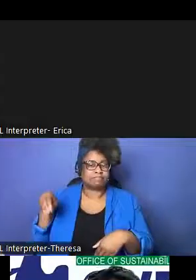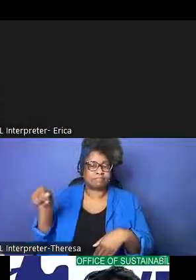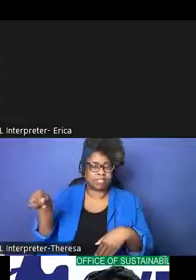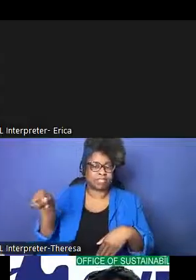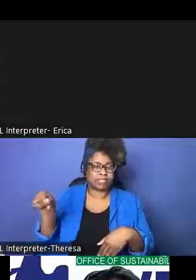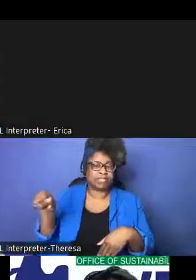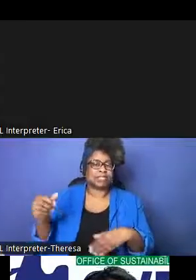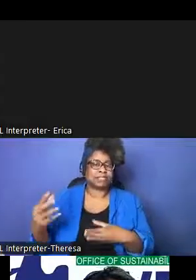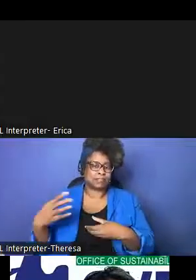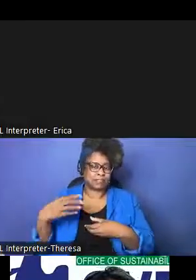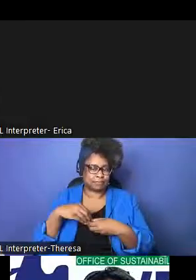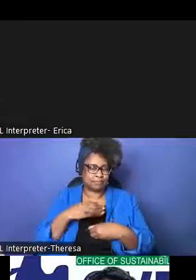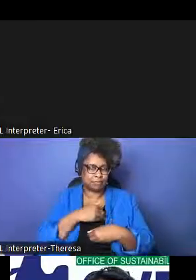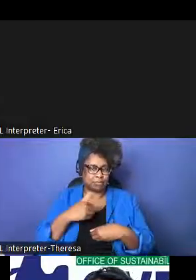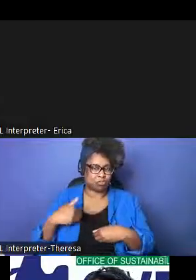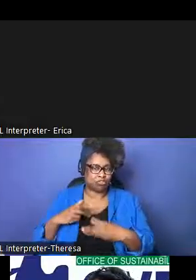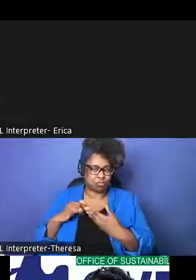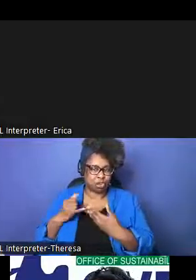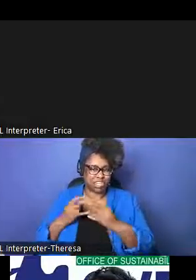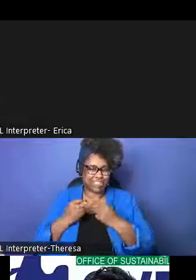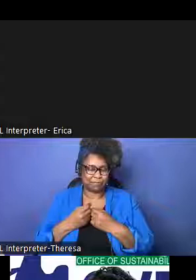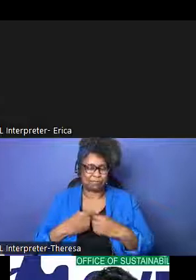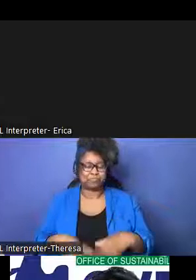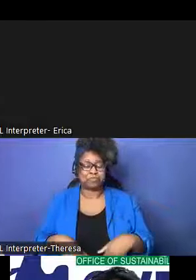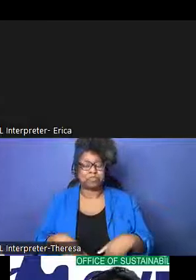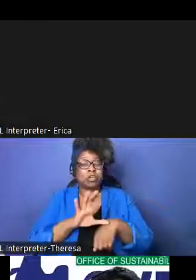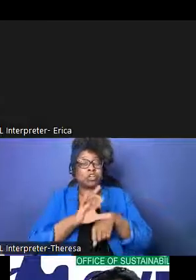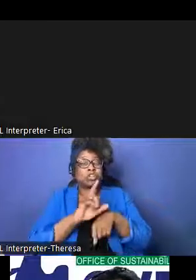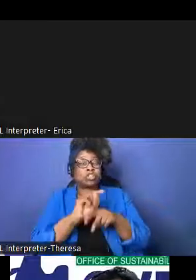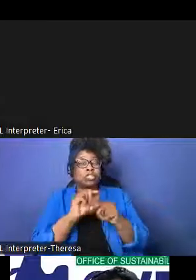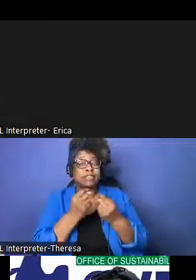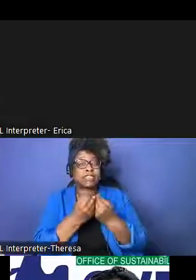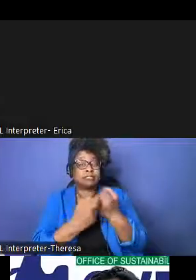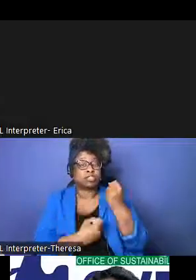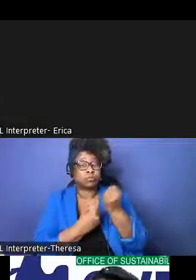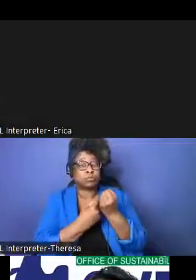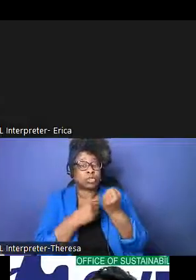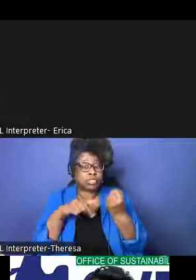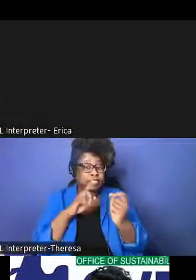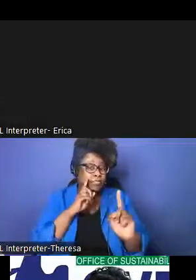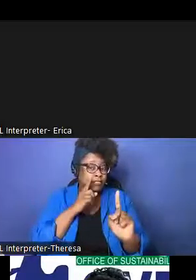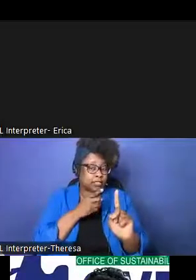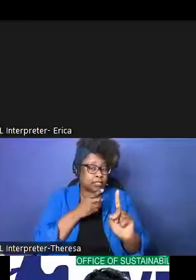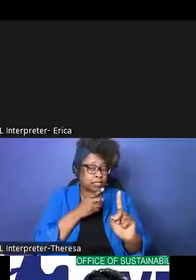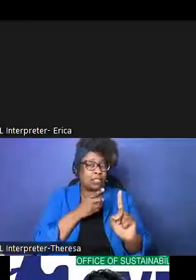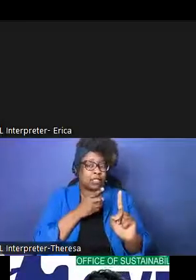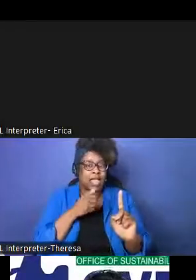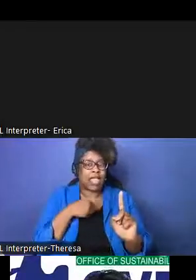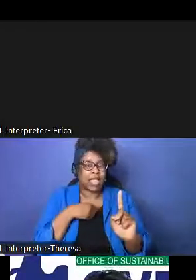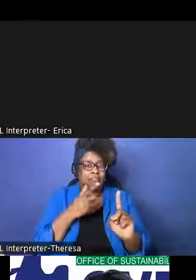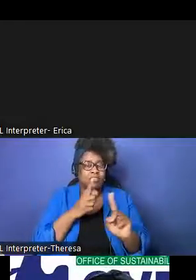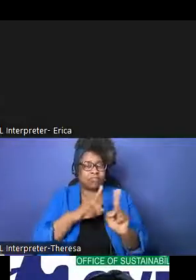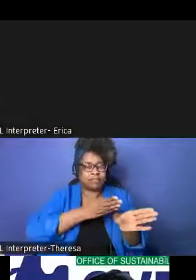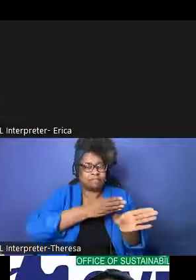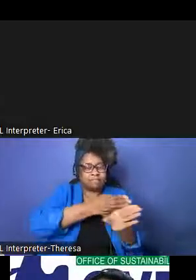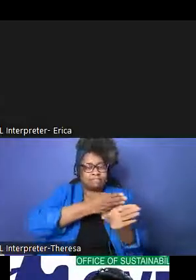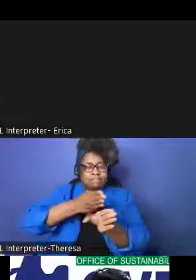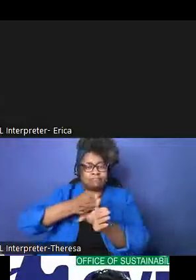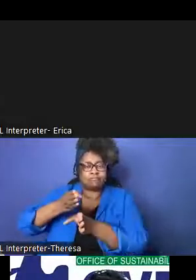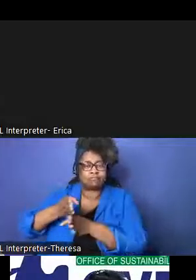team. The consultant team that's supporting this initiative is made up of an interdisciplinary team